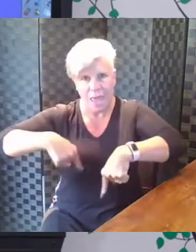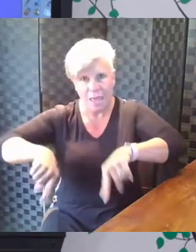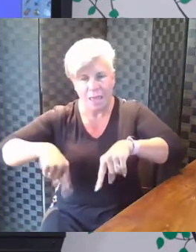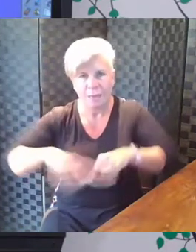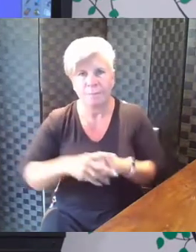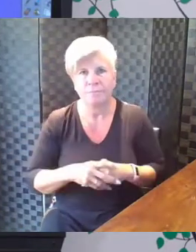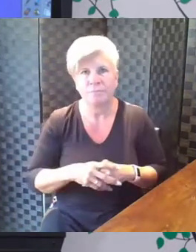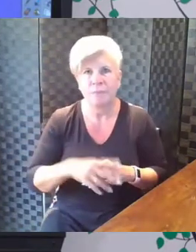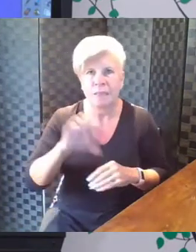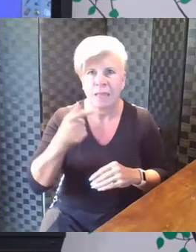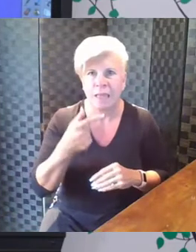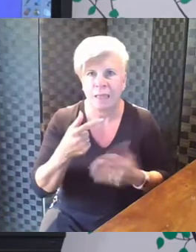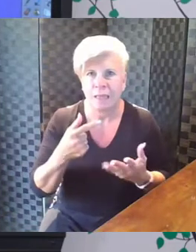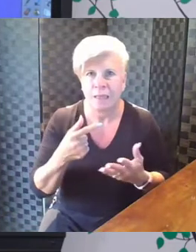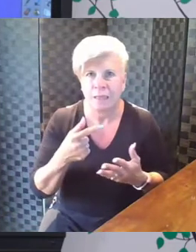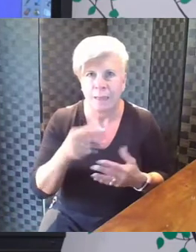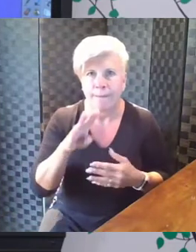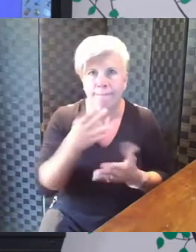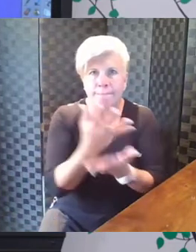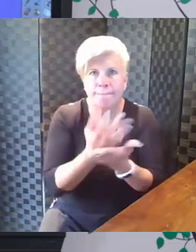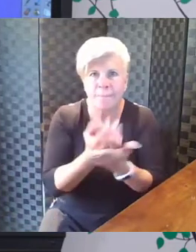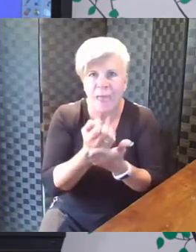Beg, let, get.